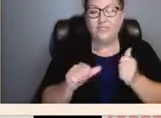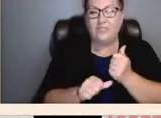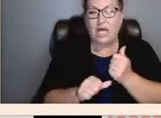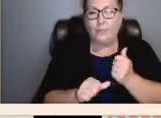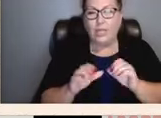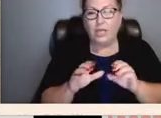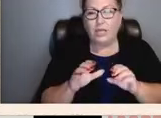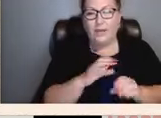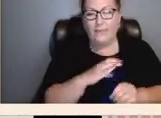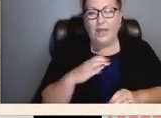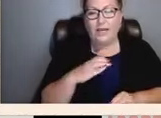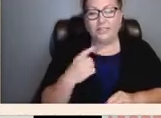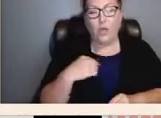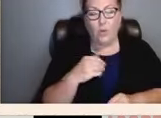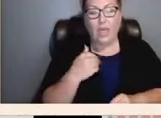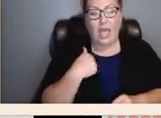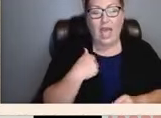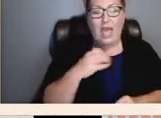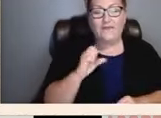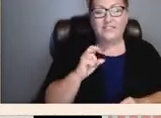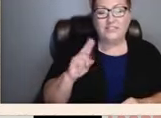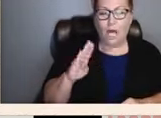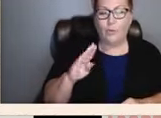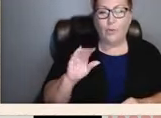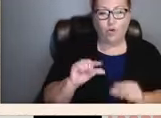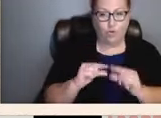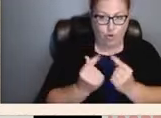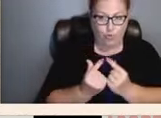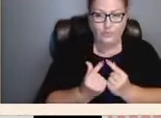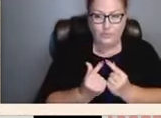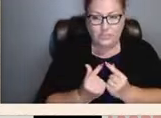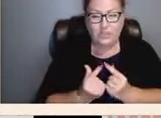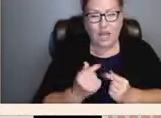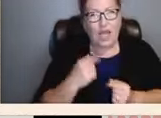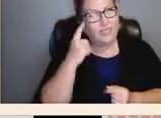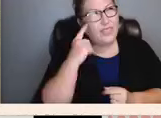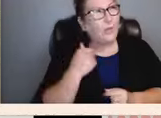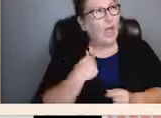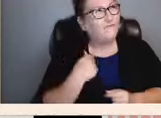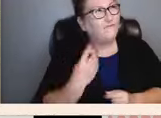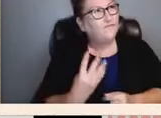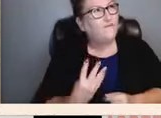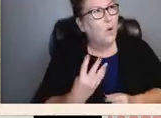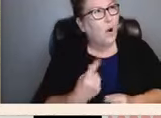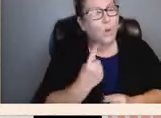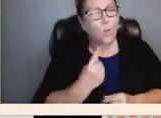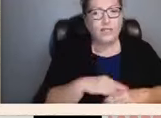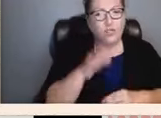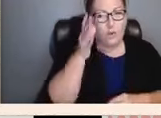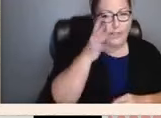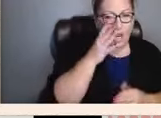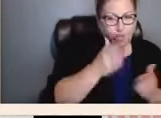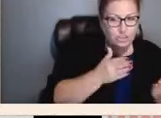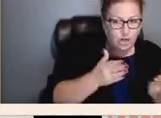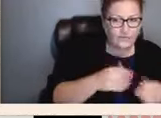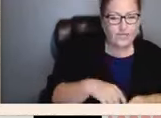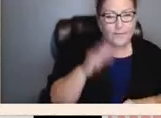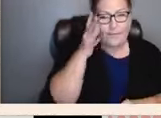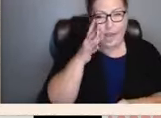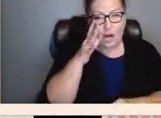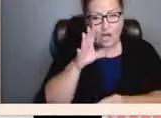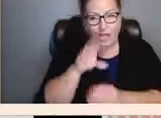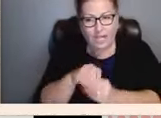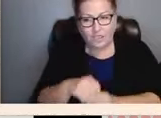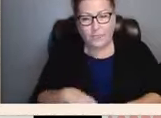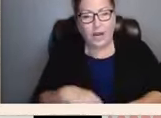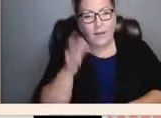we have subgroups. I think we have 4 of them. One's on parent services, parent engagement, parent-family engagement. That's